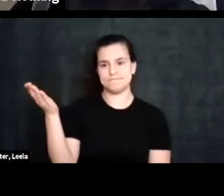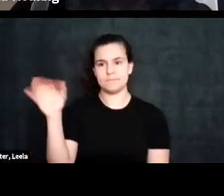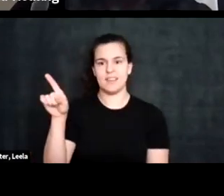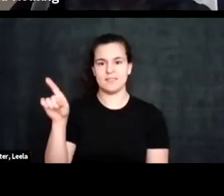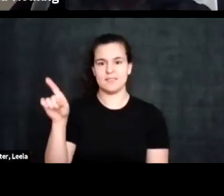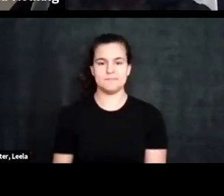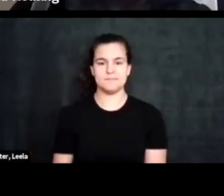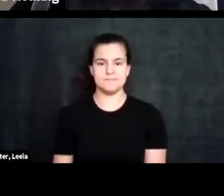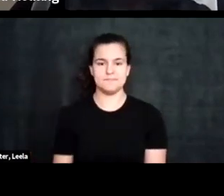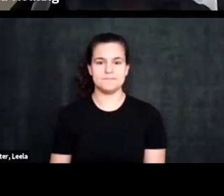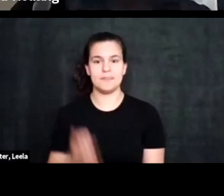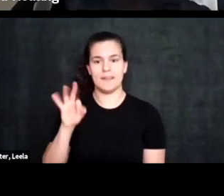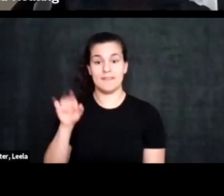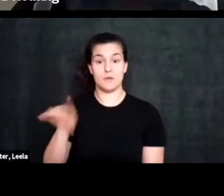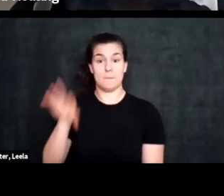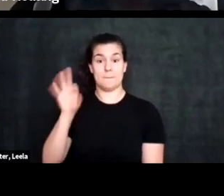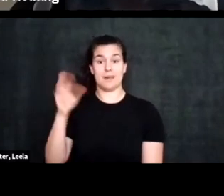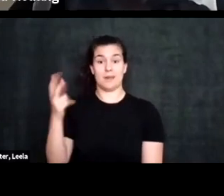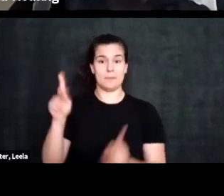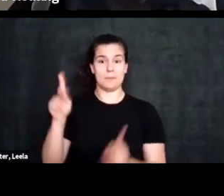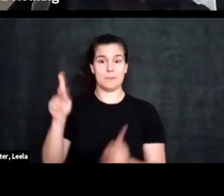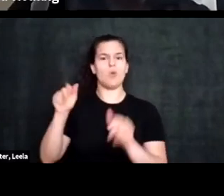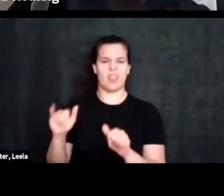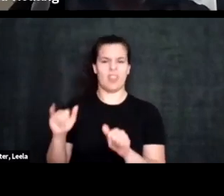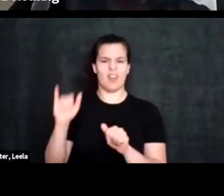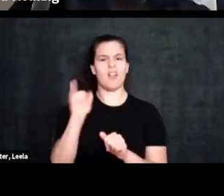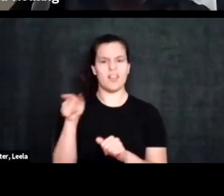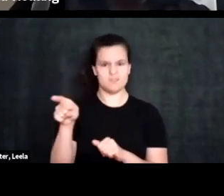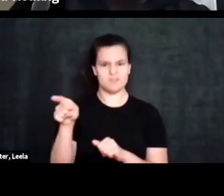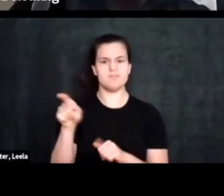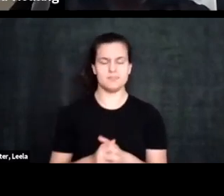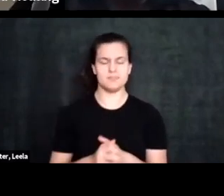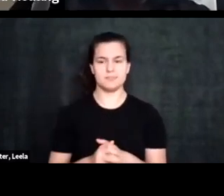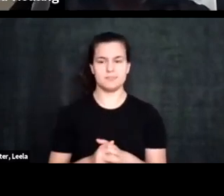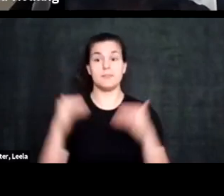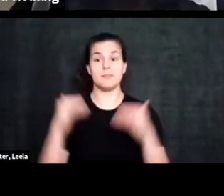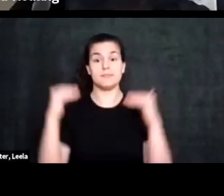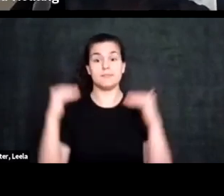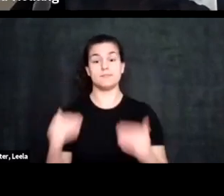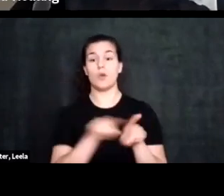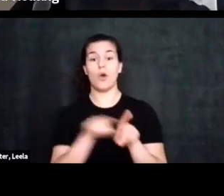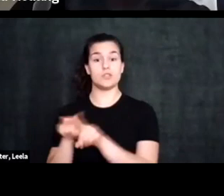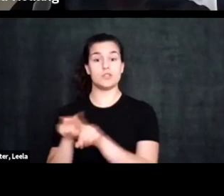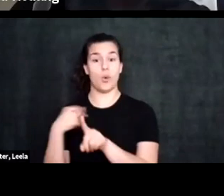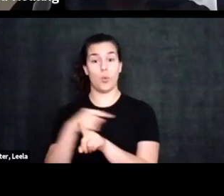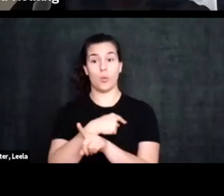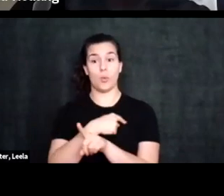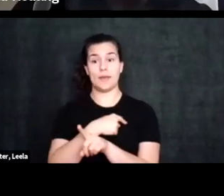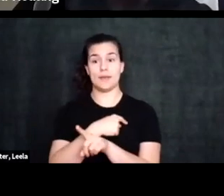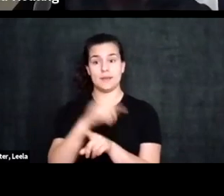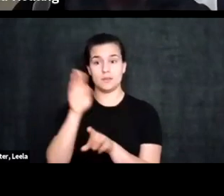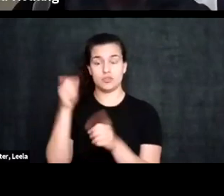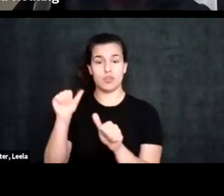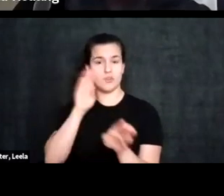you decide to go with that floor plan. And so for us, it's important for us to focus on